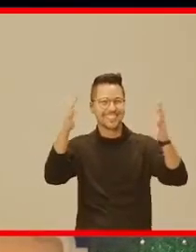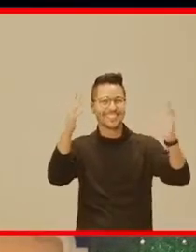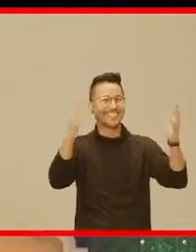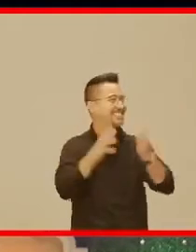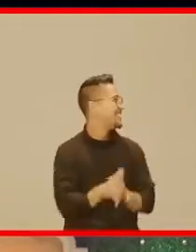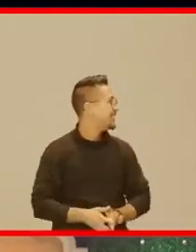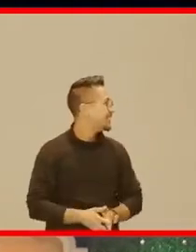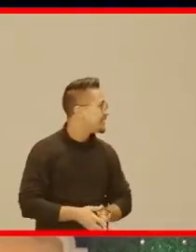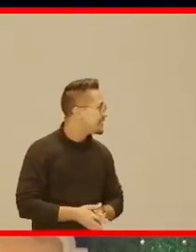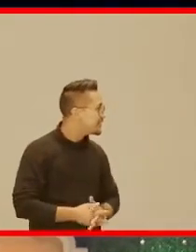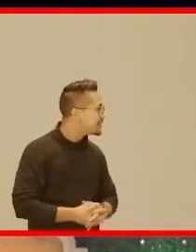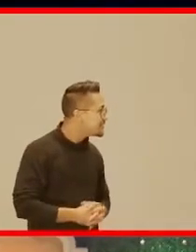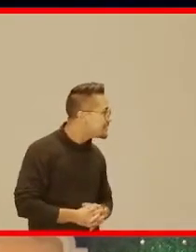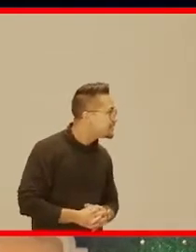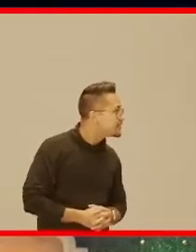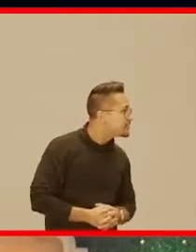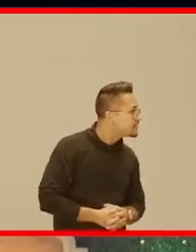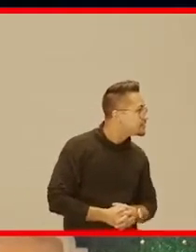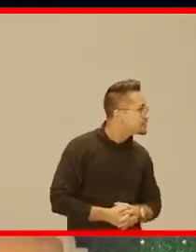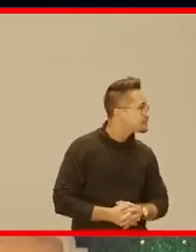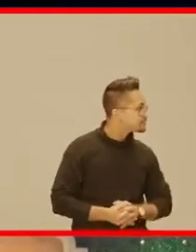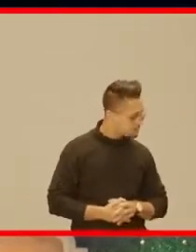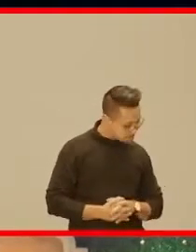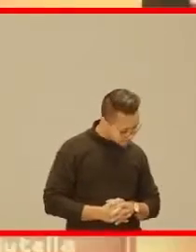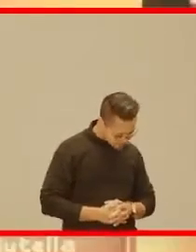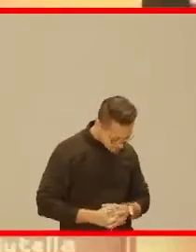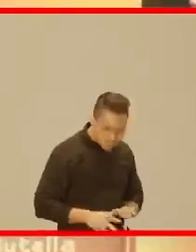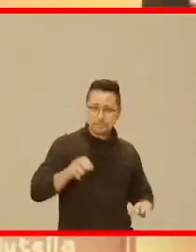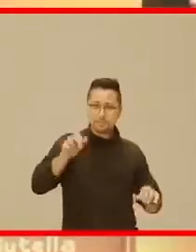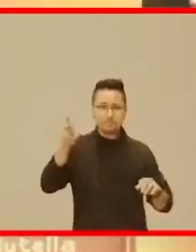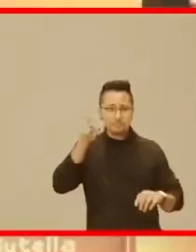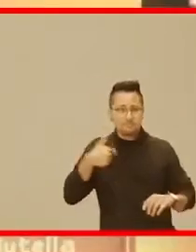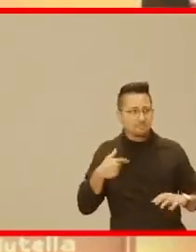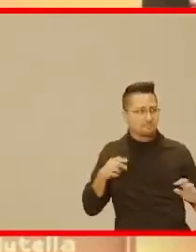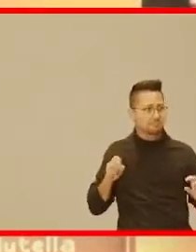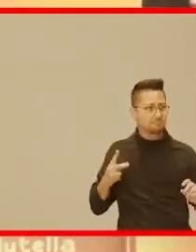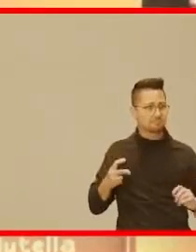I guess I don't need to stand there. Can everybody hear me okay?